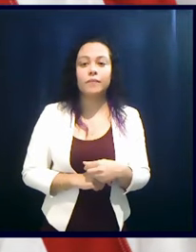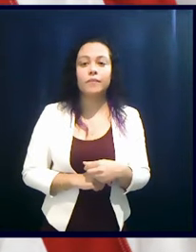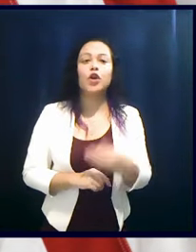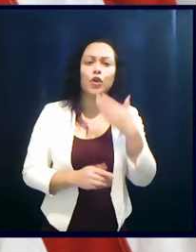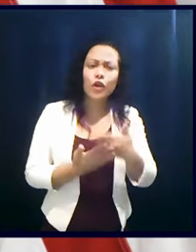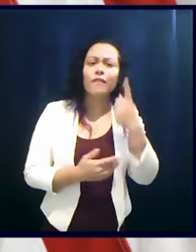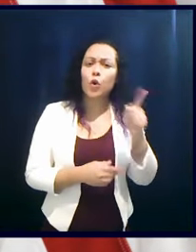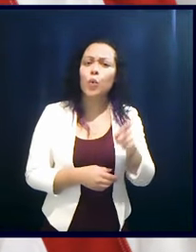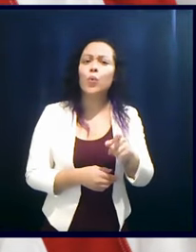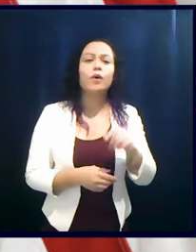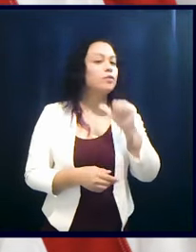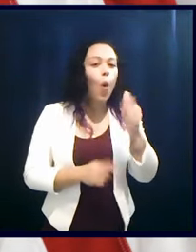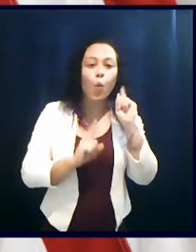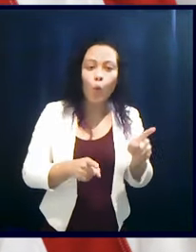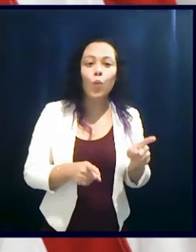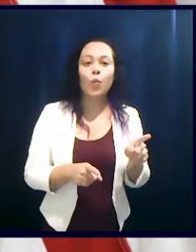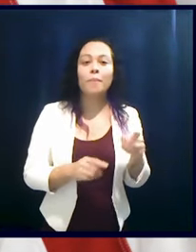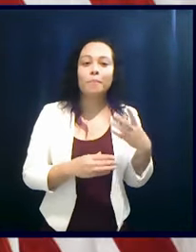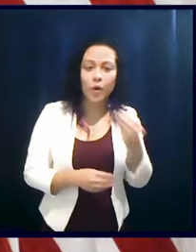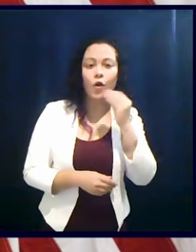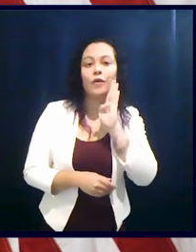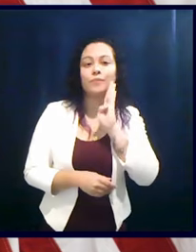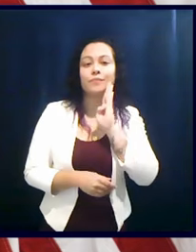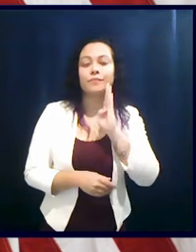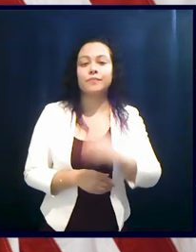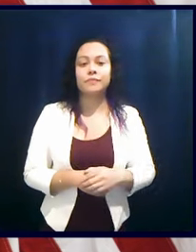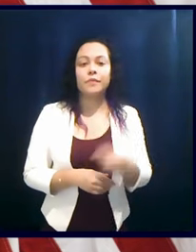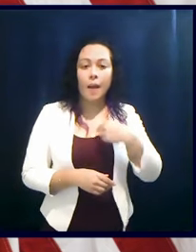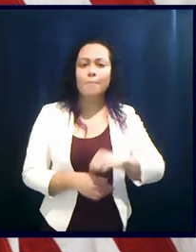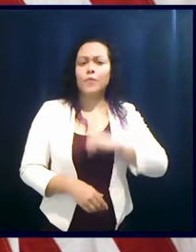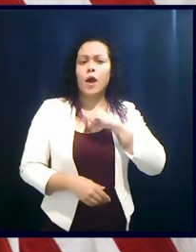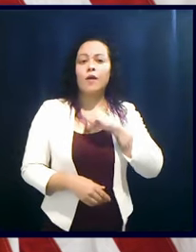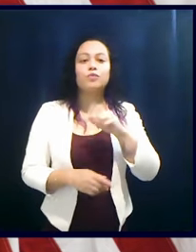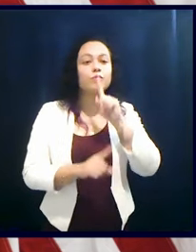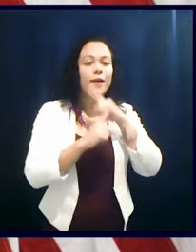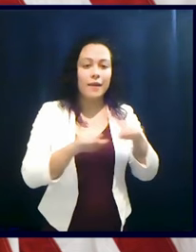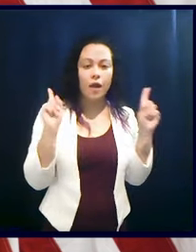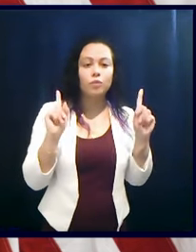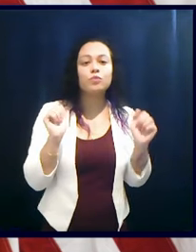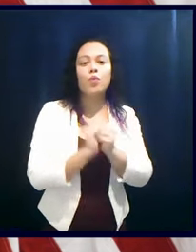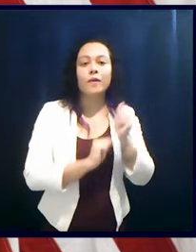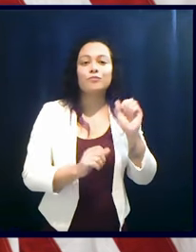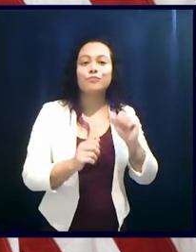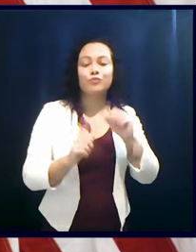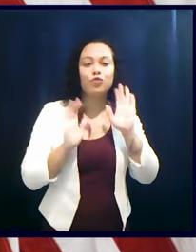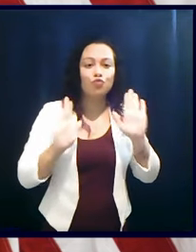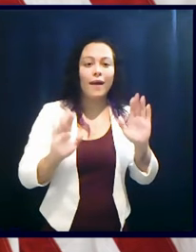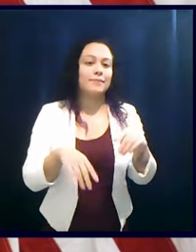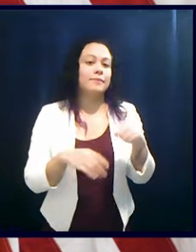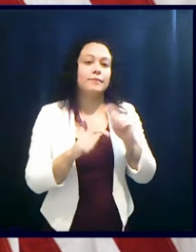Good for you, don't go to a bar. I am proud to announce, with the help of a lot of great work and great team